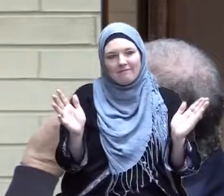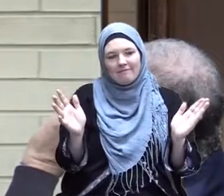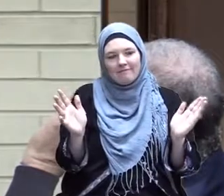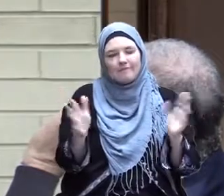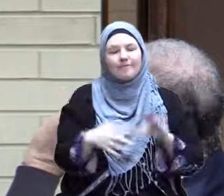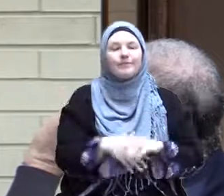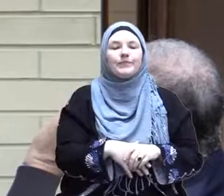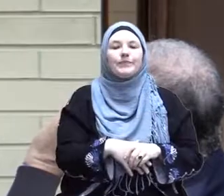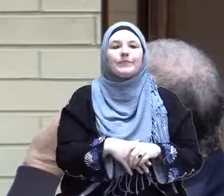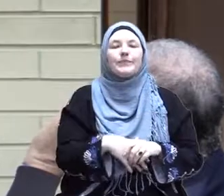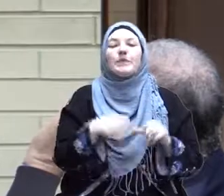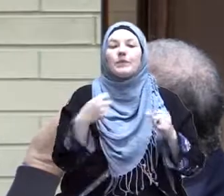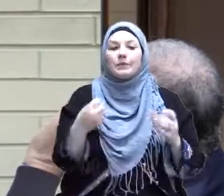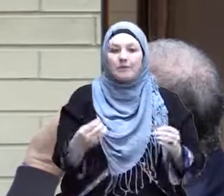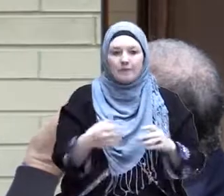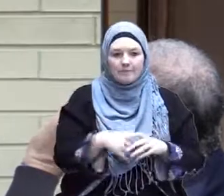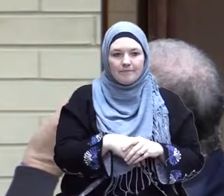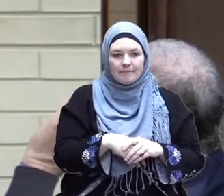So,